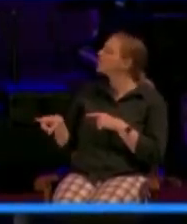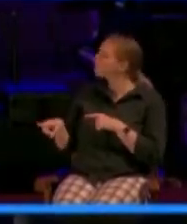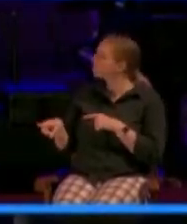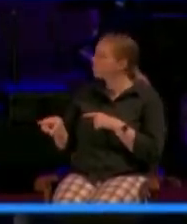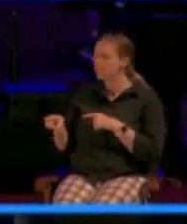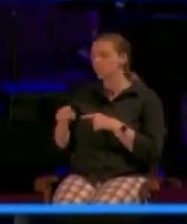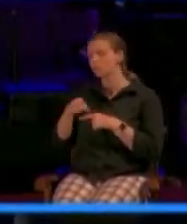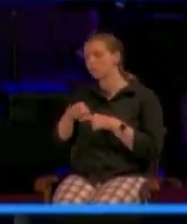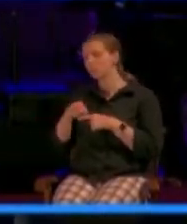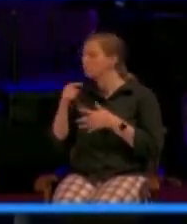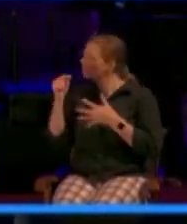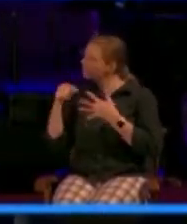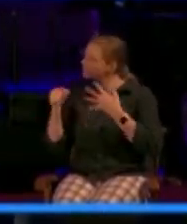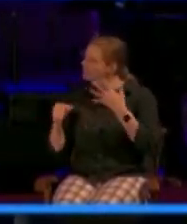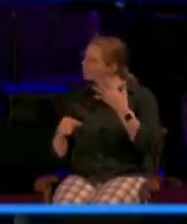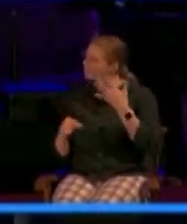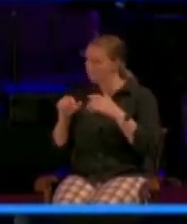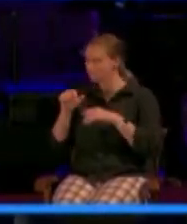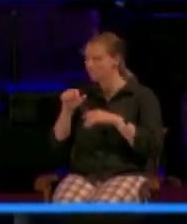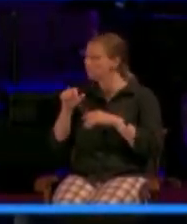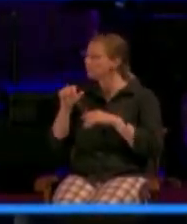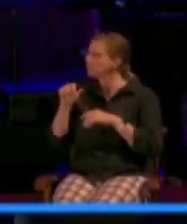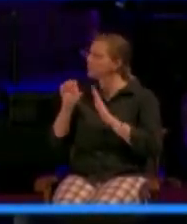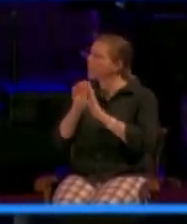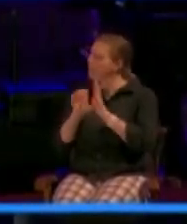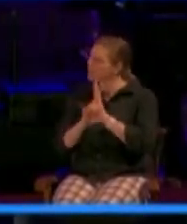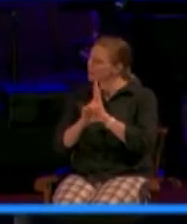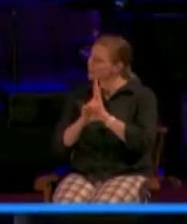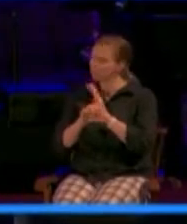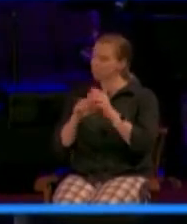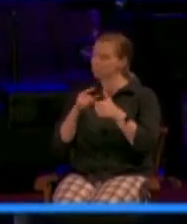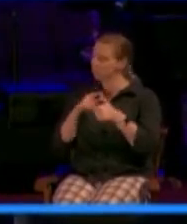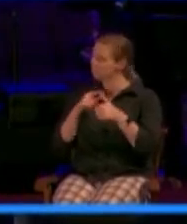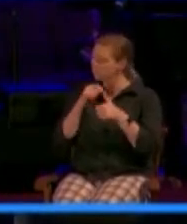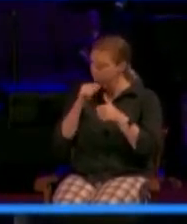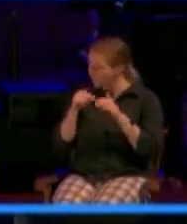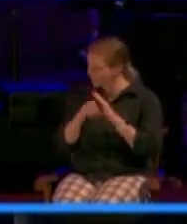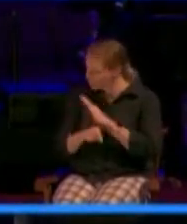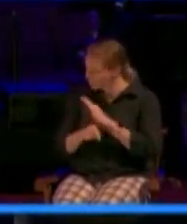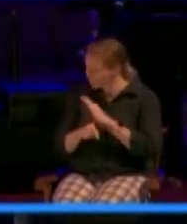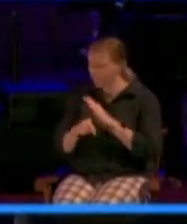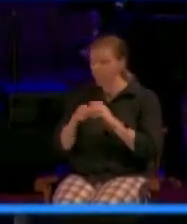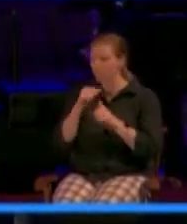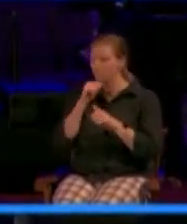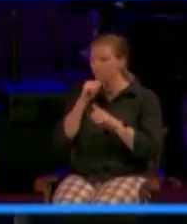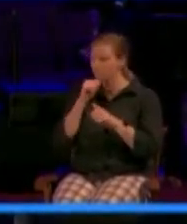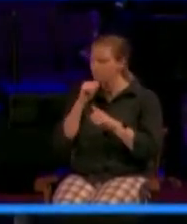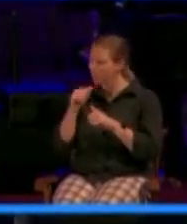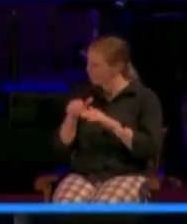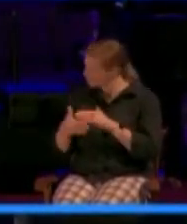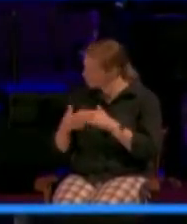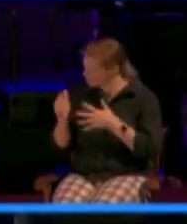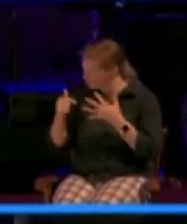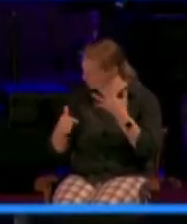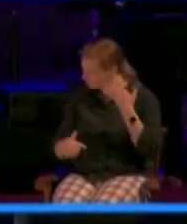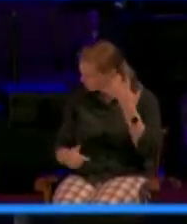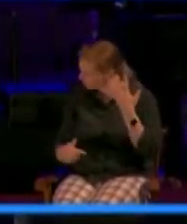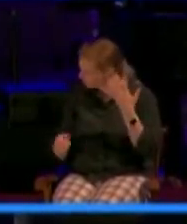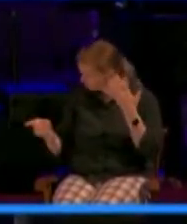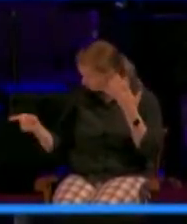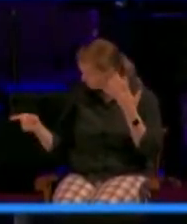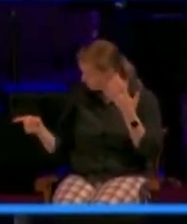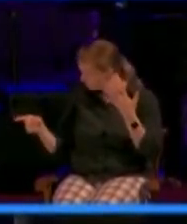neighbors, if I'm having trouble with people at work, if I'm not thinking pure thoughts, man, I can pretty much know